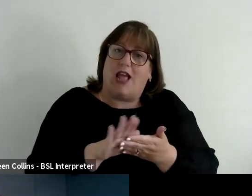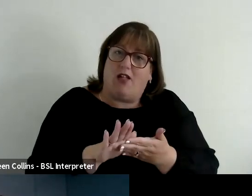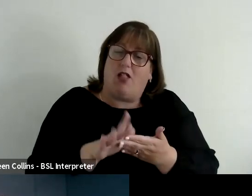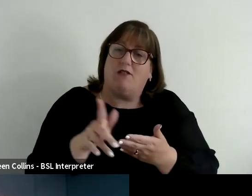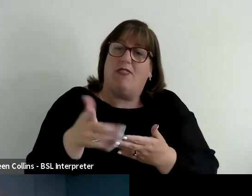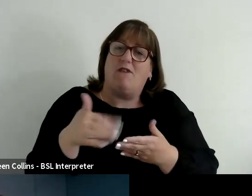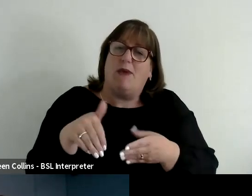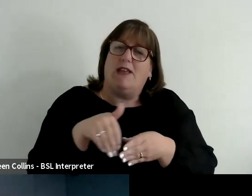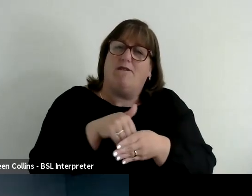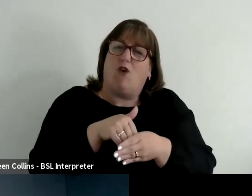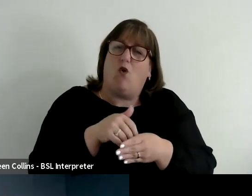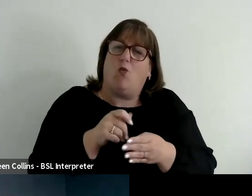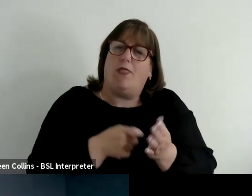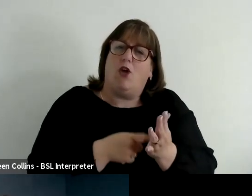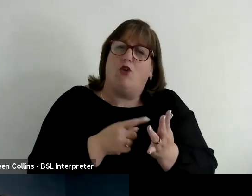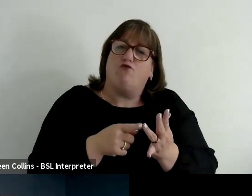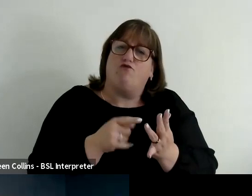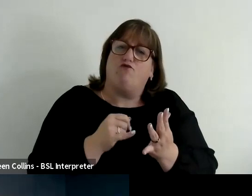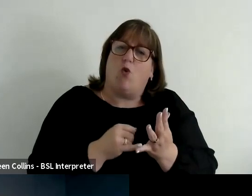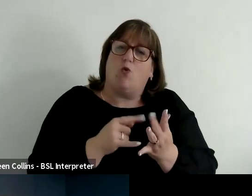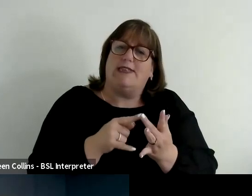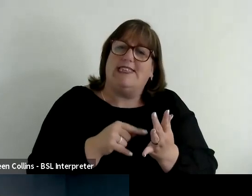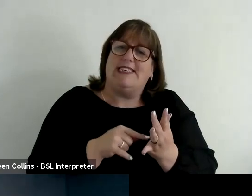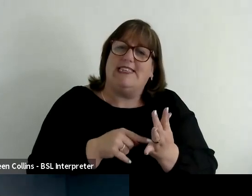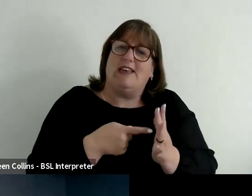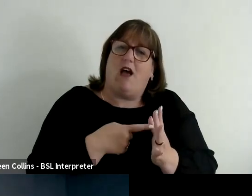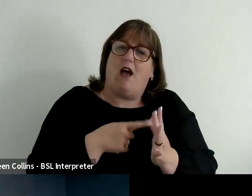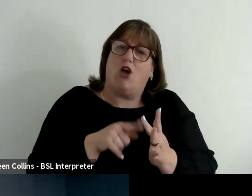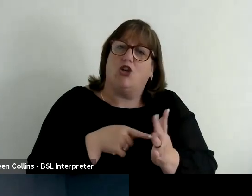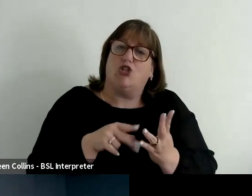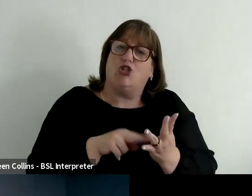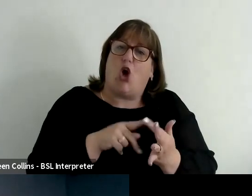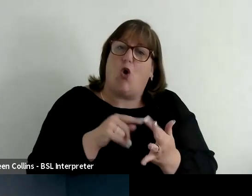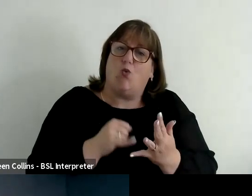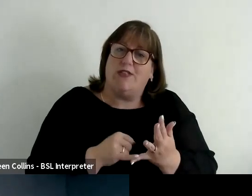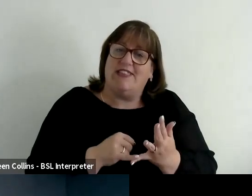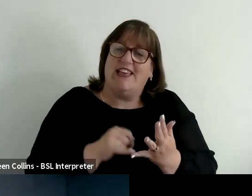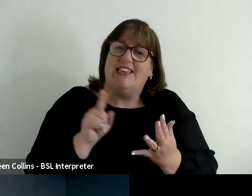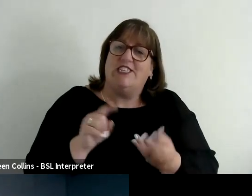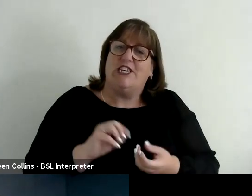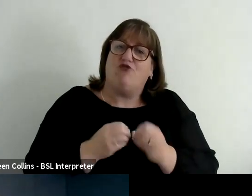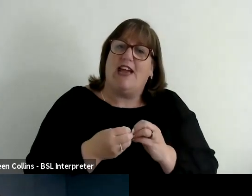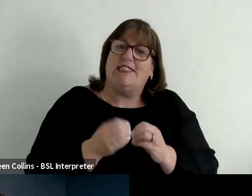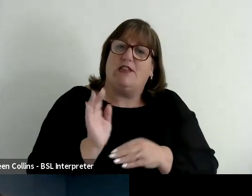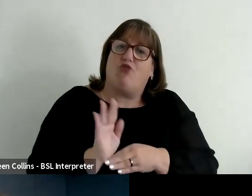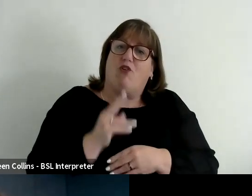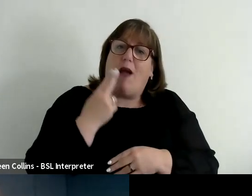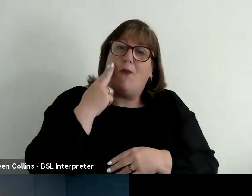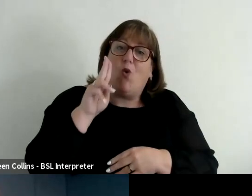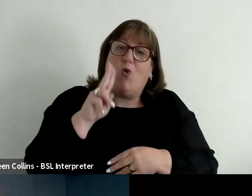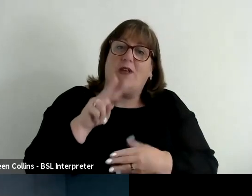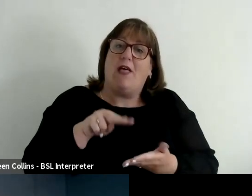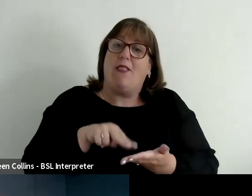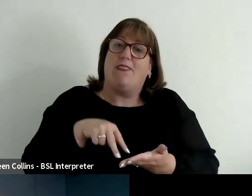had a program called Trip Hazard. If you haven't seen it, please, absolutely loved it. Watch it on All